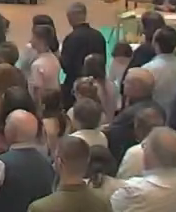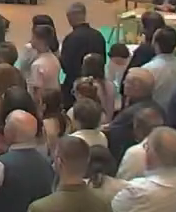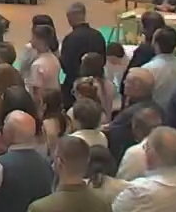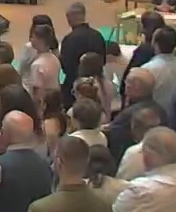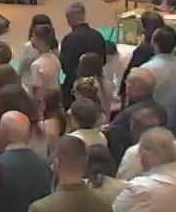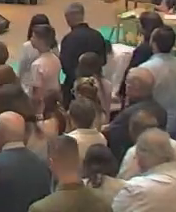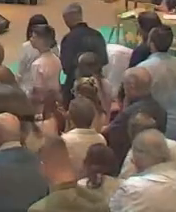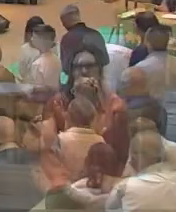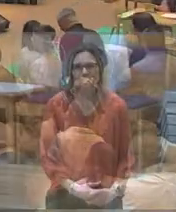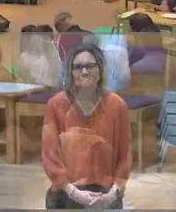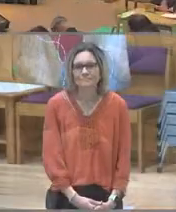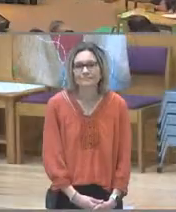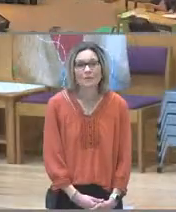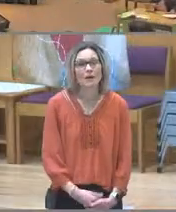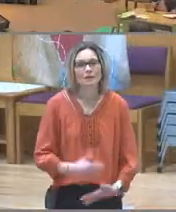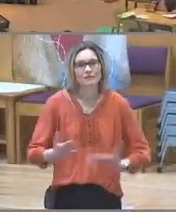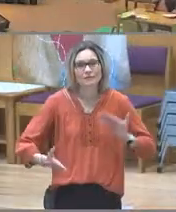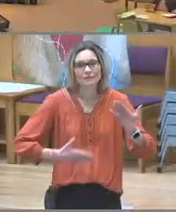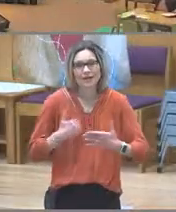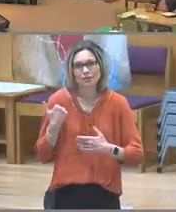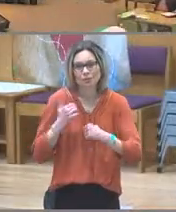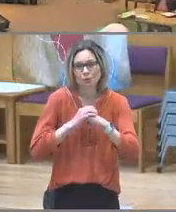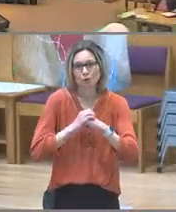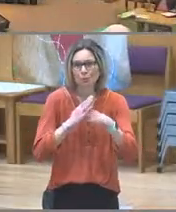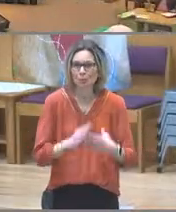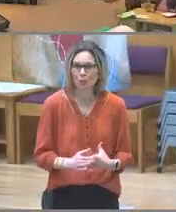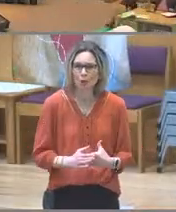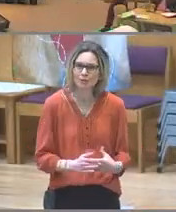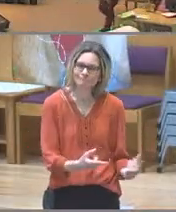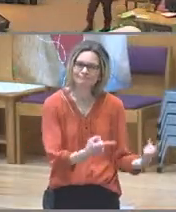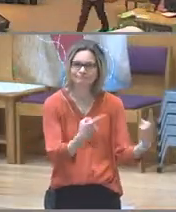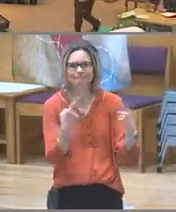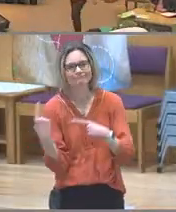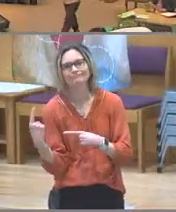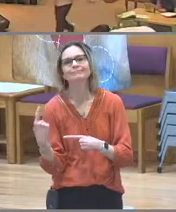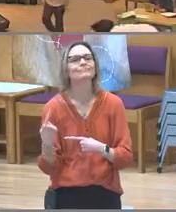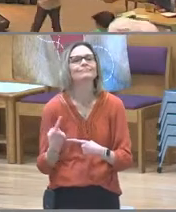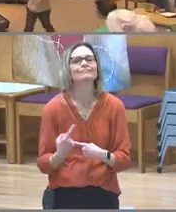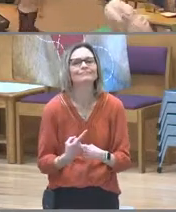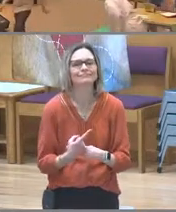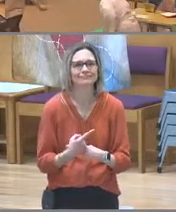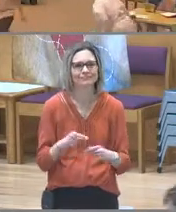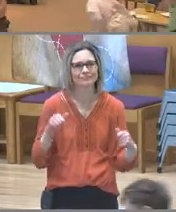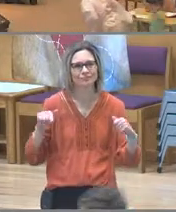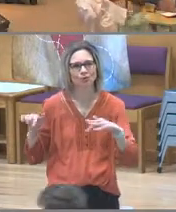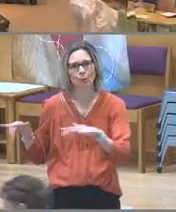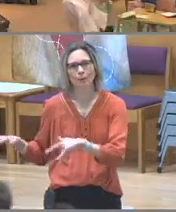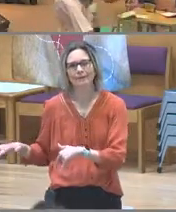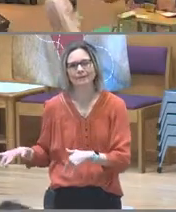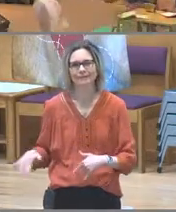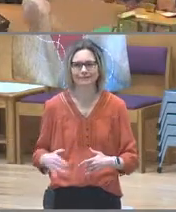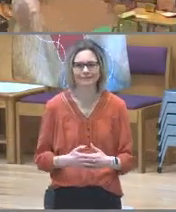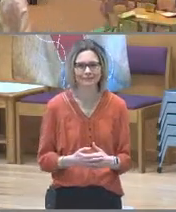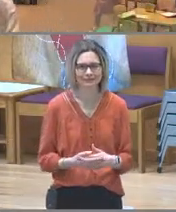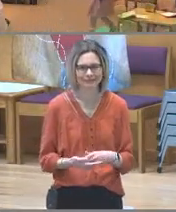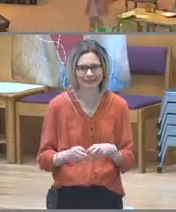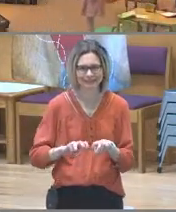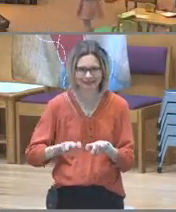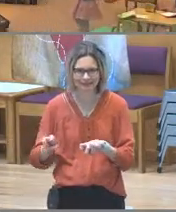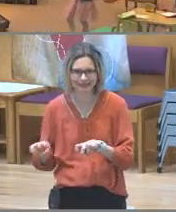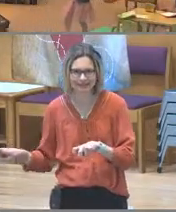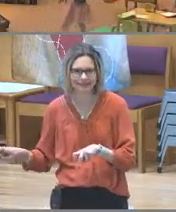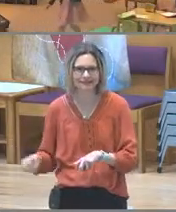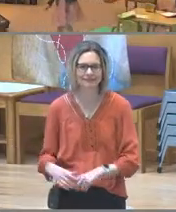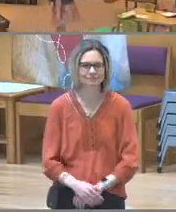Please be seated, and I would like to invite our young worshipers to come to join me here at the front. We can sit here on this first